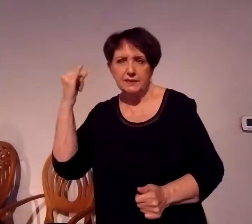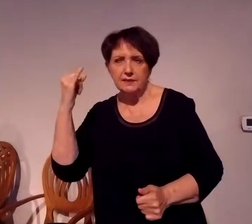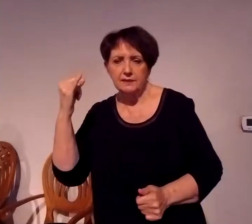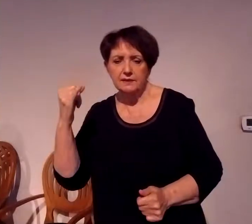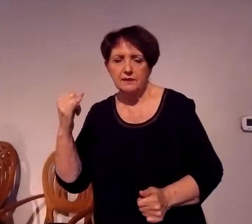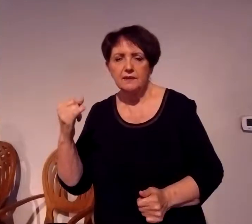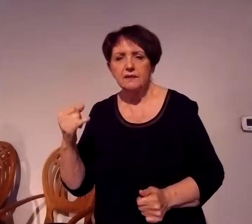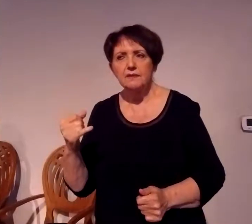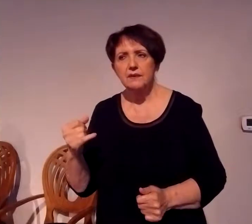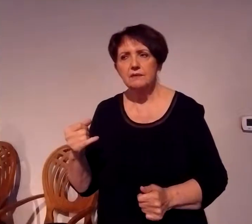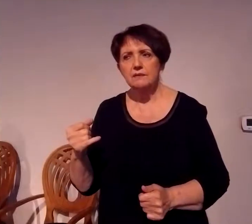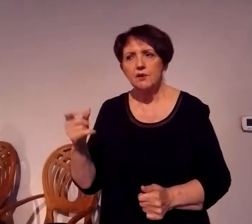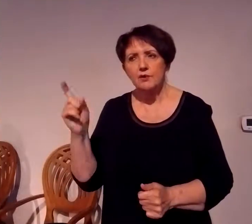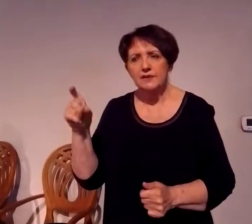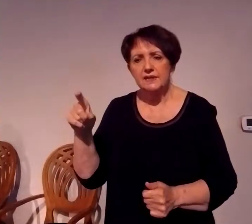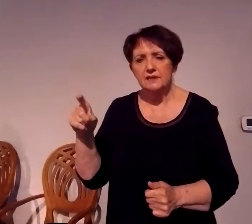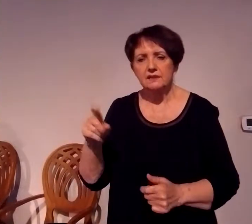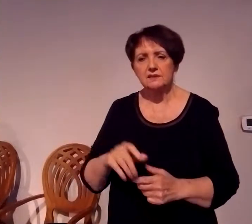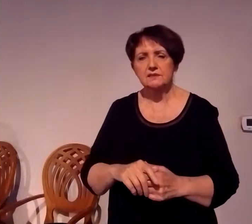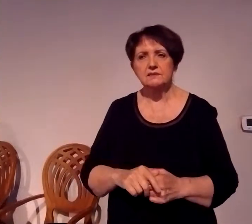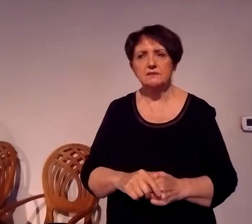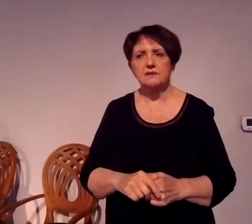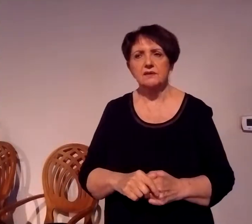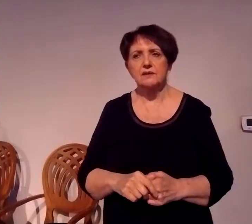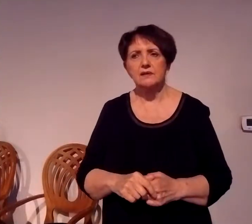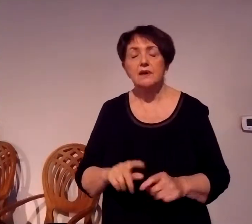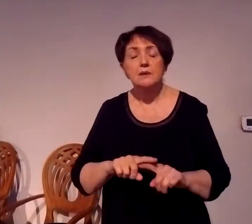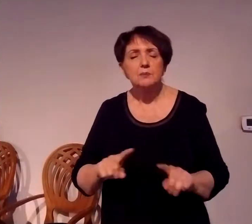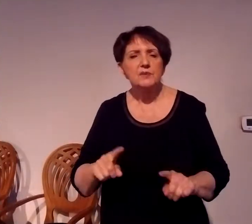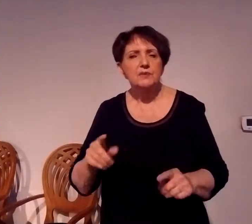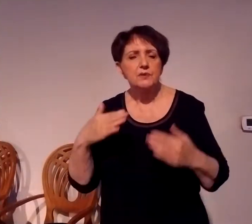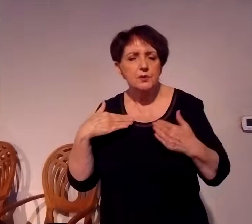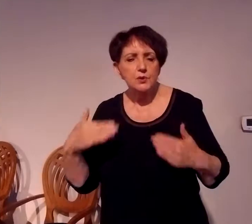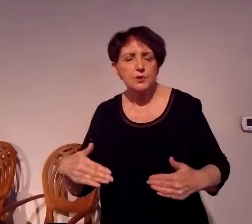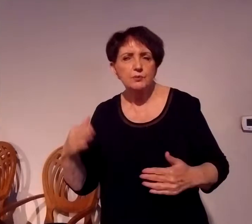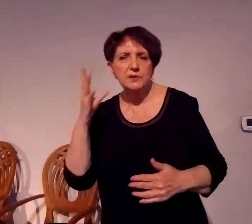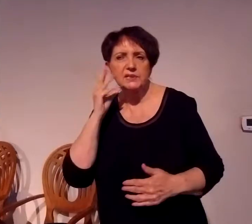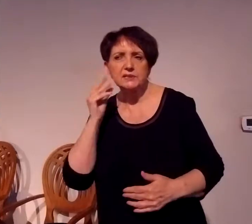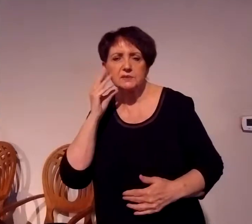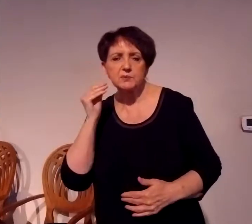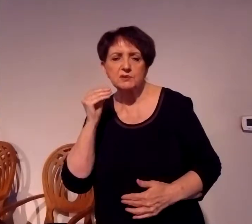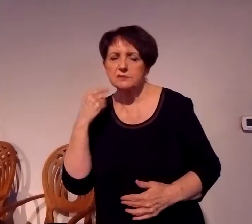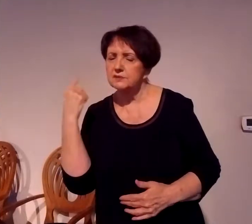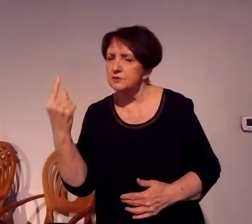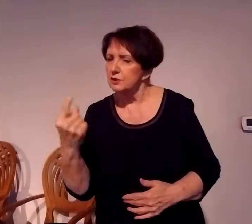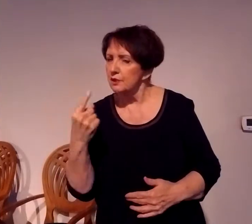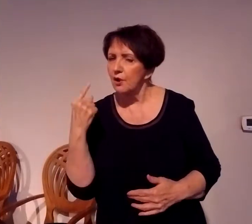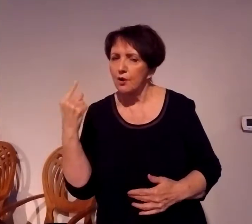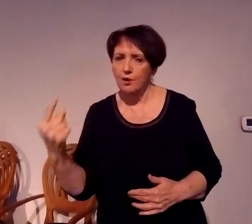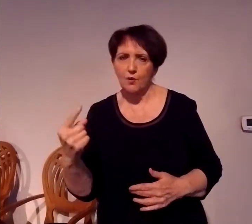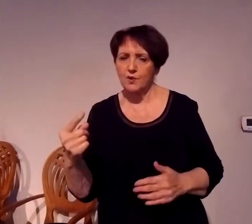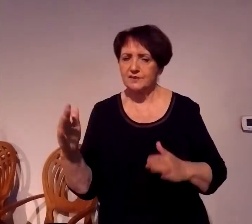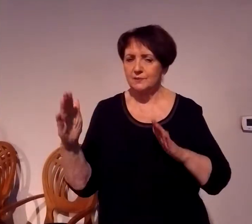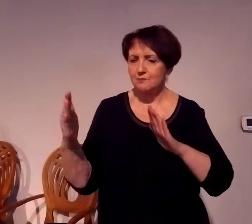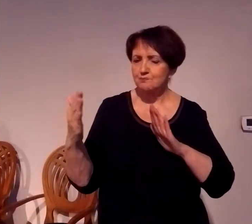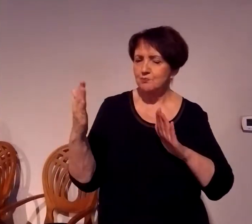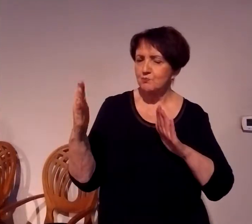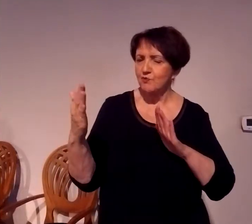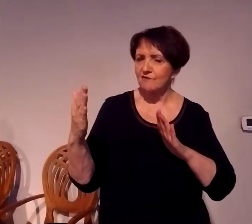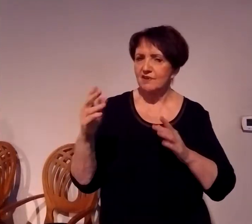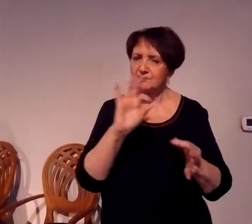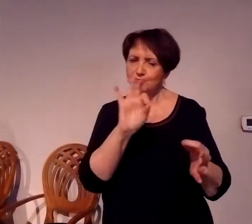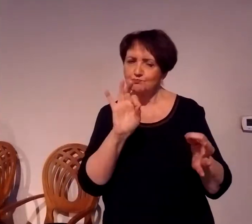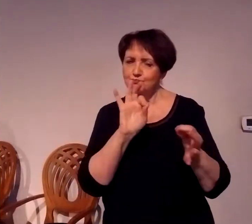are needs, and yet the human experience is not always a perfect reflection of the